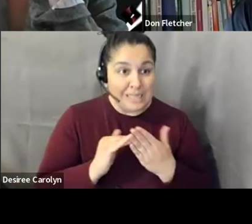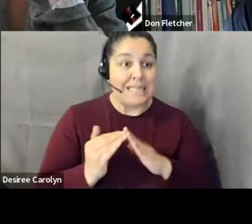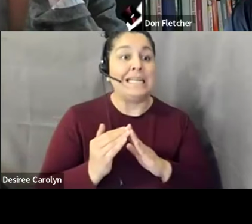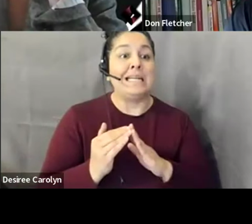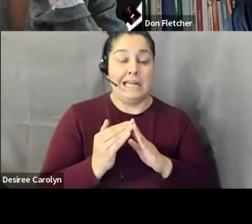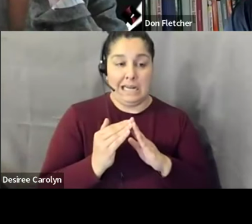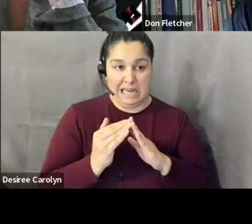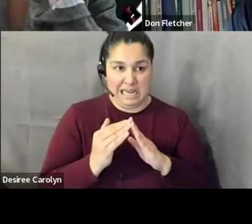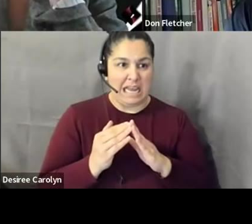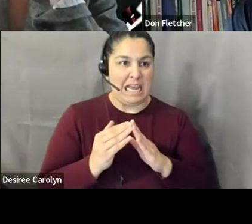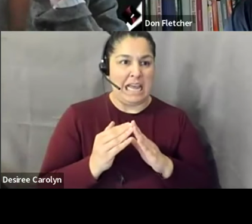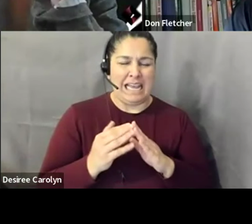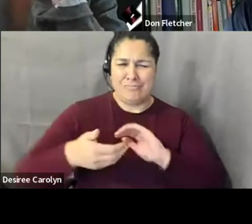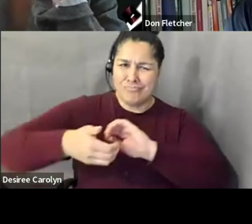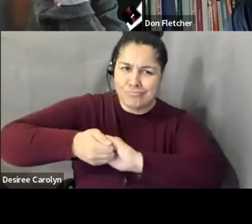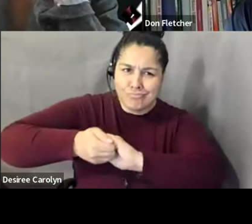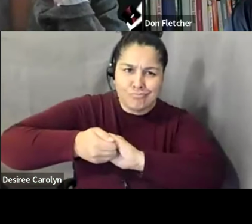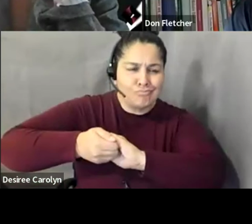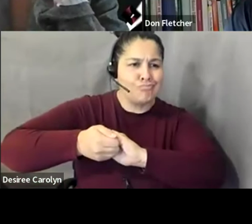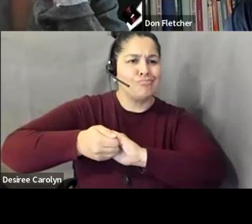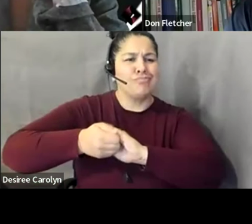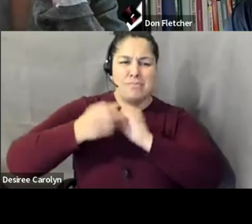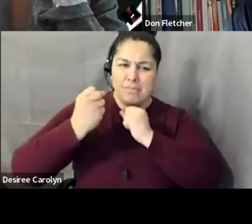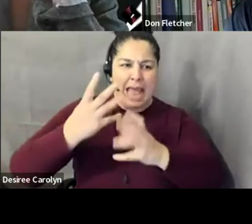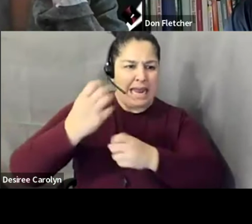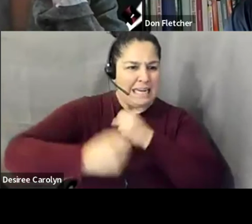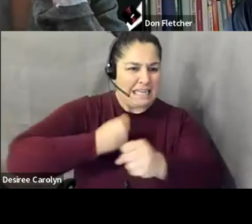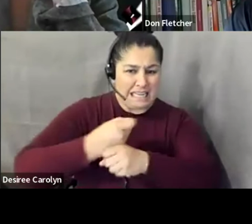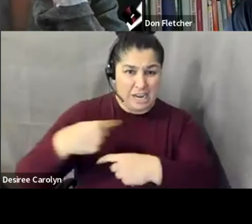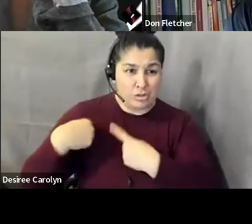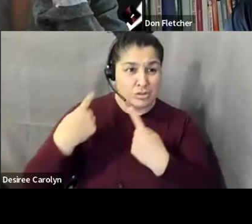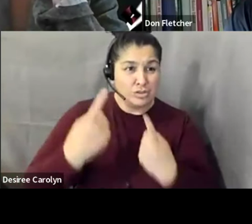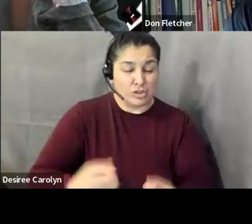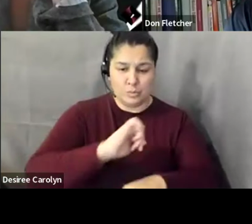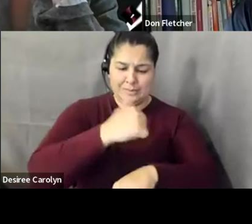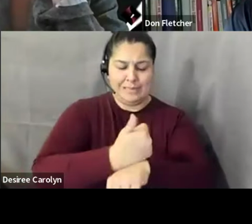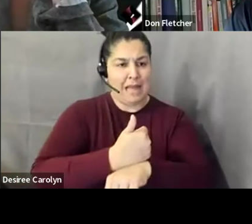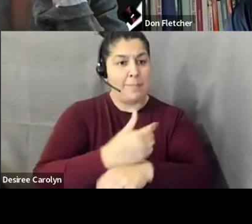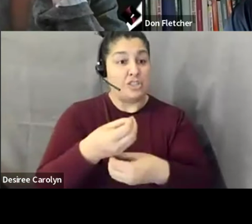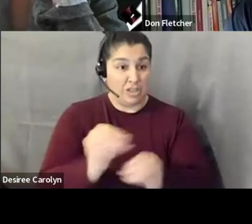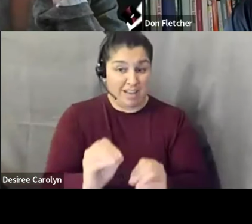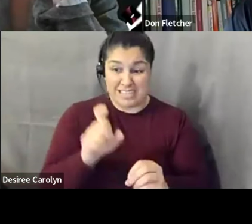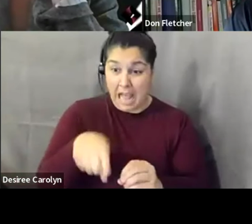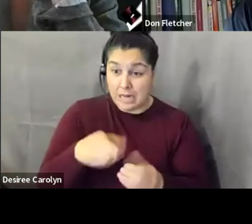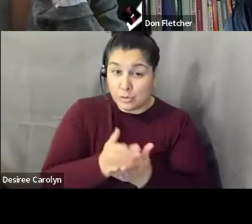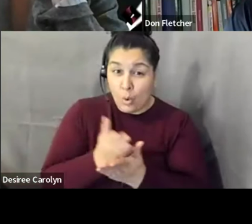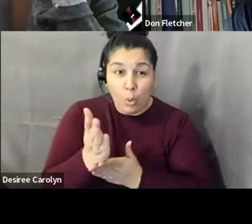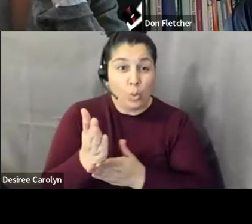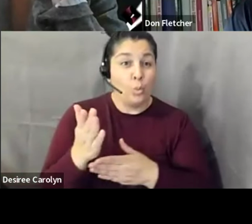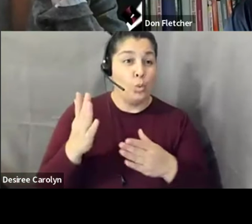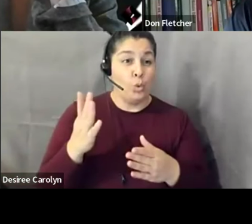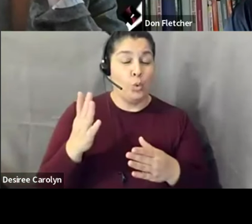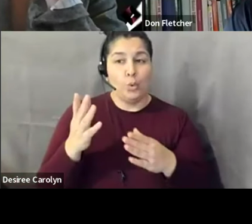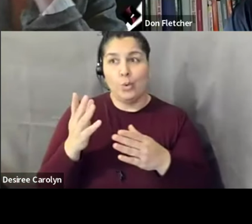allied and partnered for many years to establish this office. You know, it had to go through council, it had to go through the mayor a couple of times,